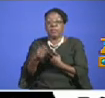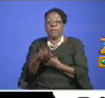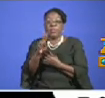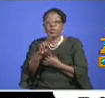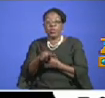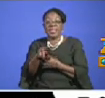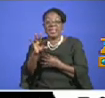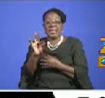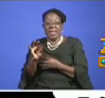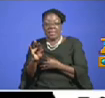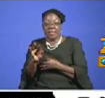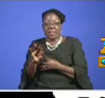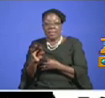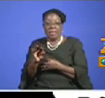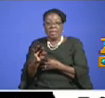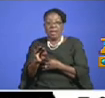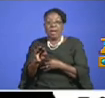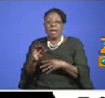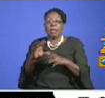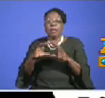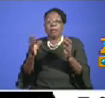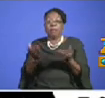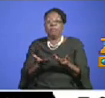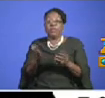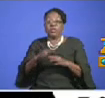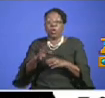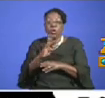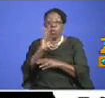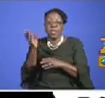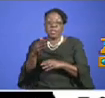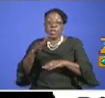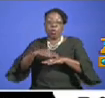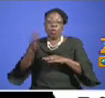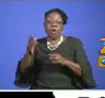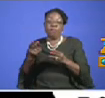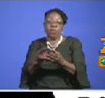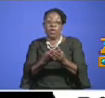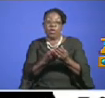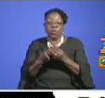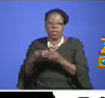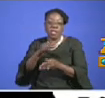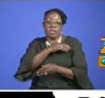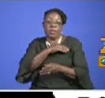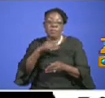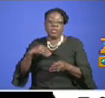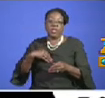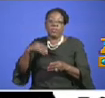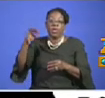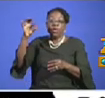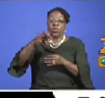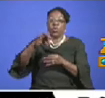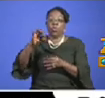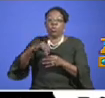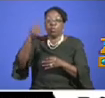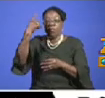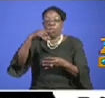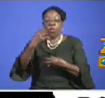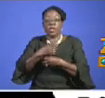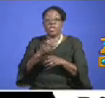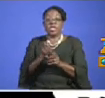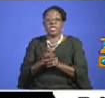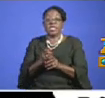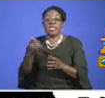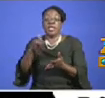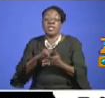Alexander Burrows Jr., at a press conference on Wednesday, called for the union's membership to vote for change that would see a